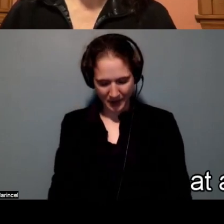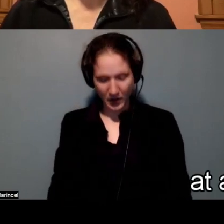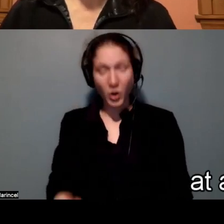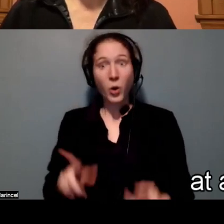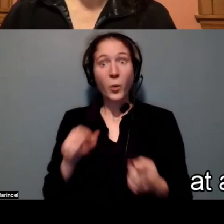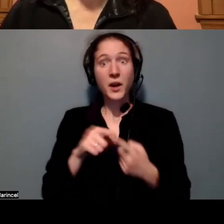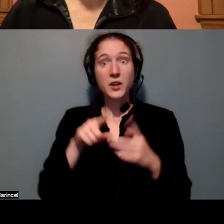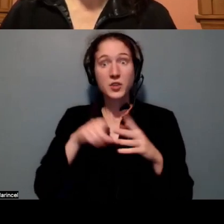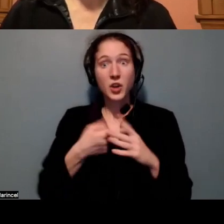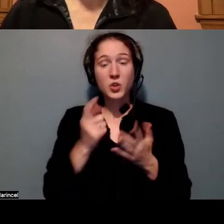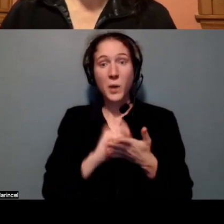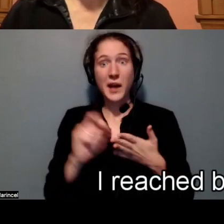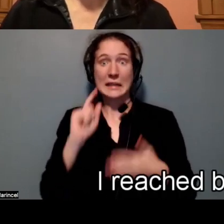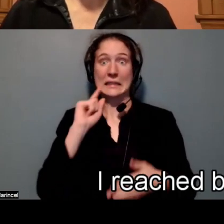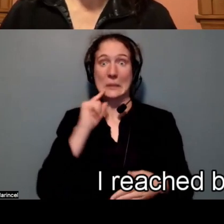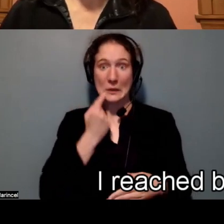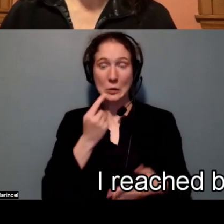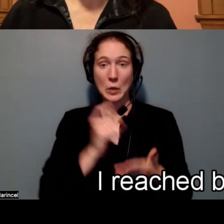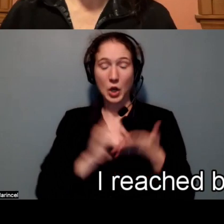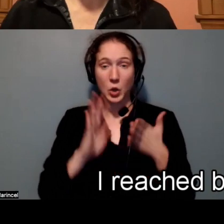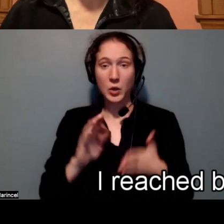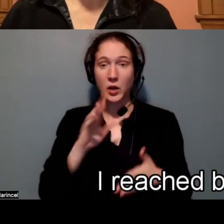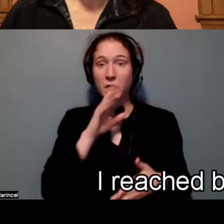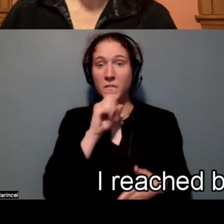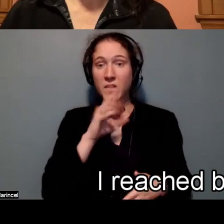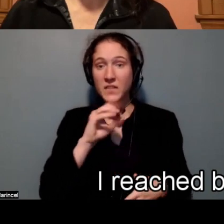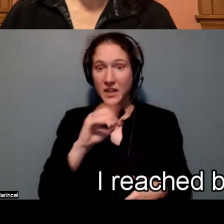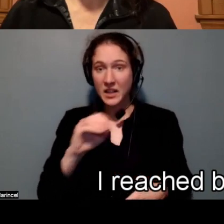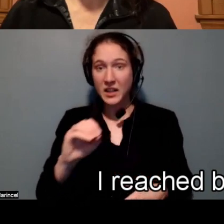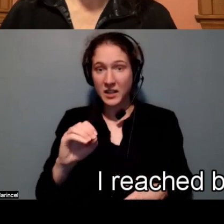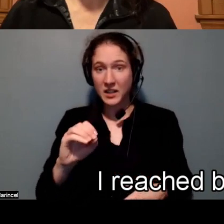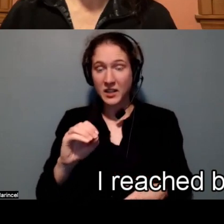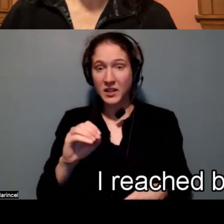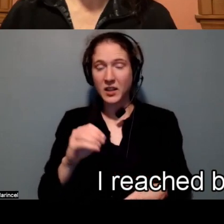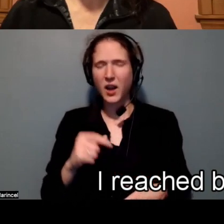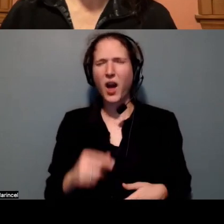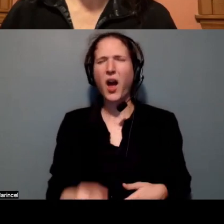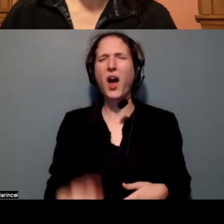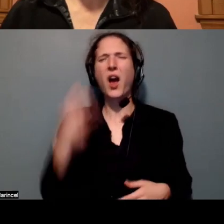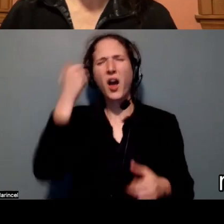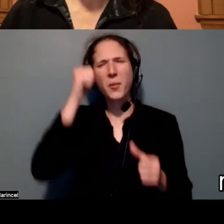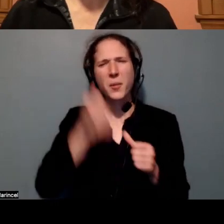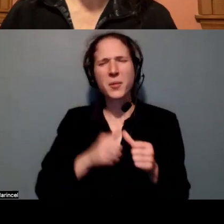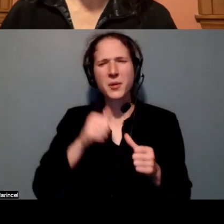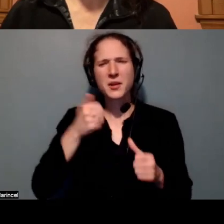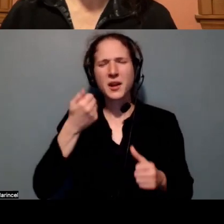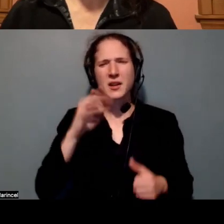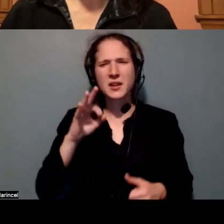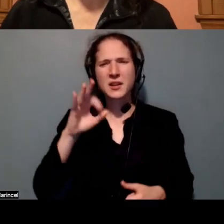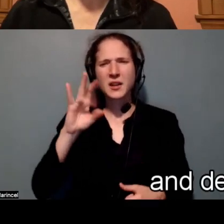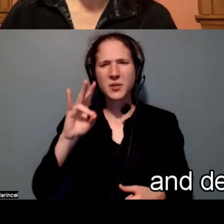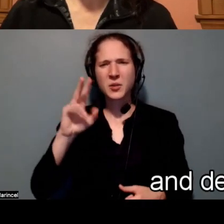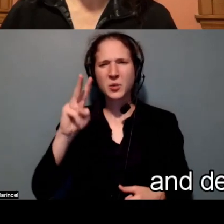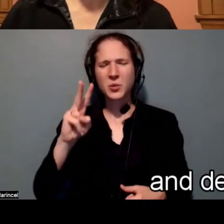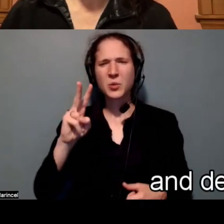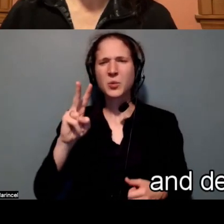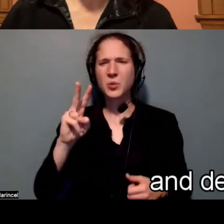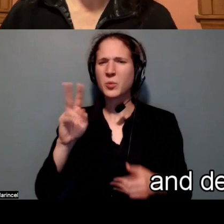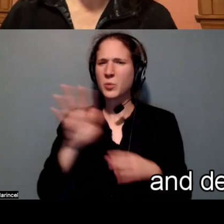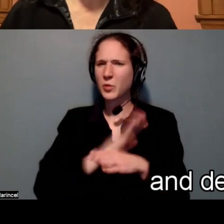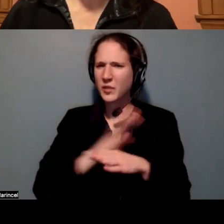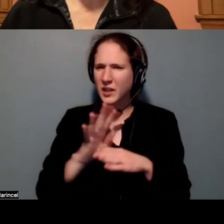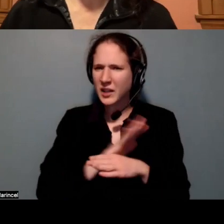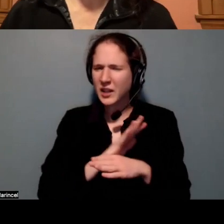age 50, I reached back to that 1972 movie and